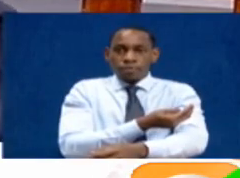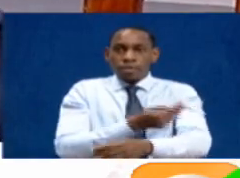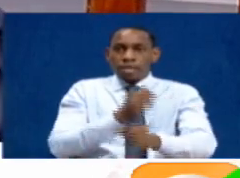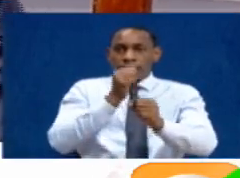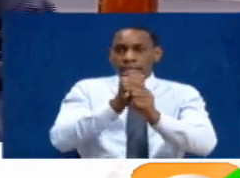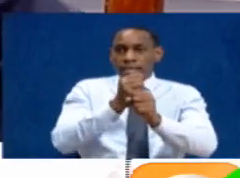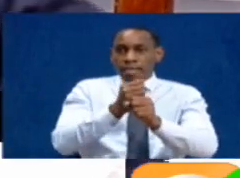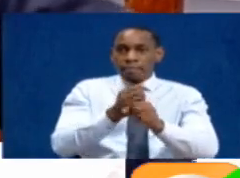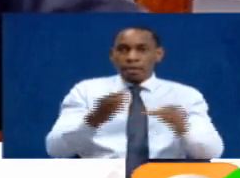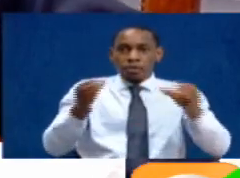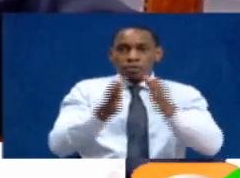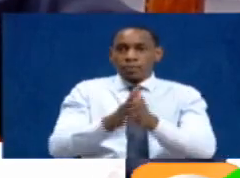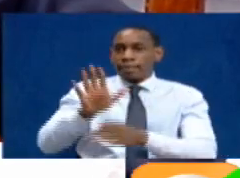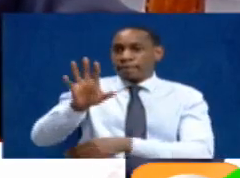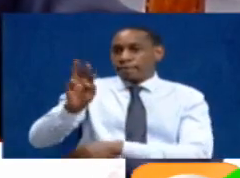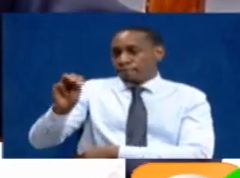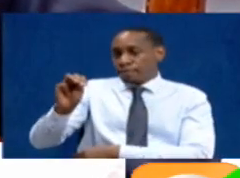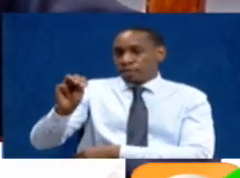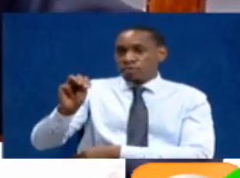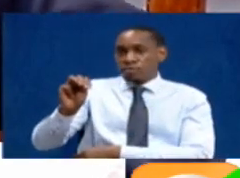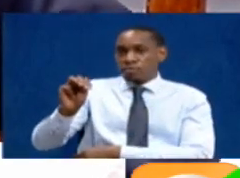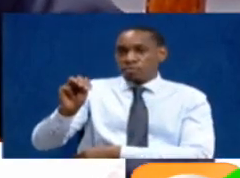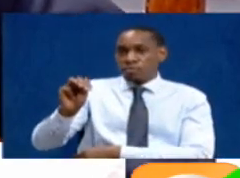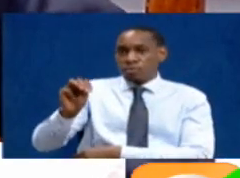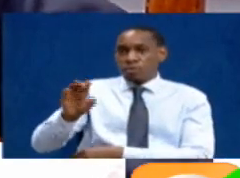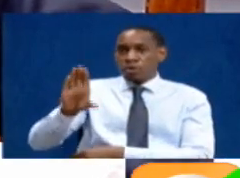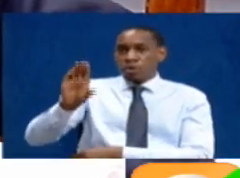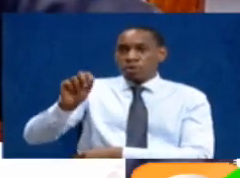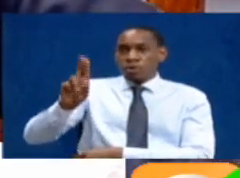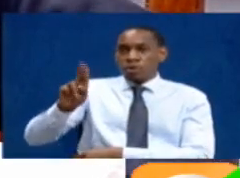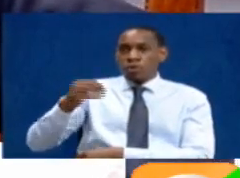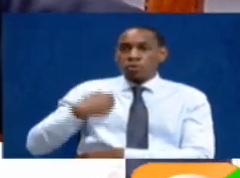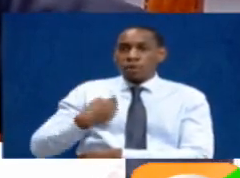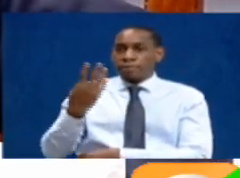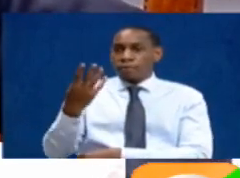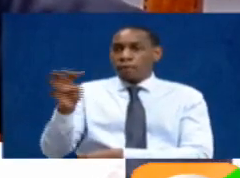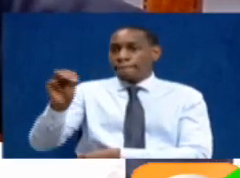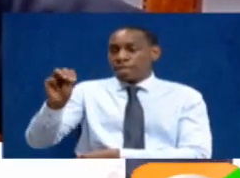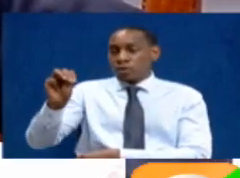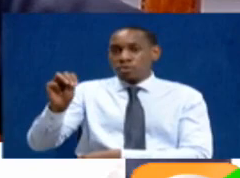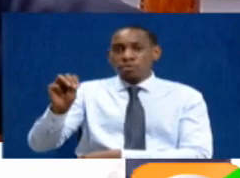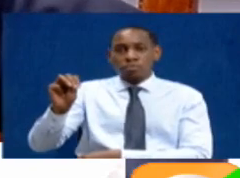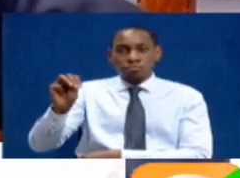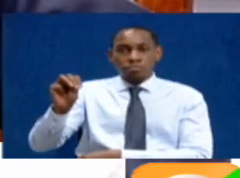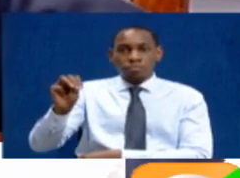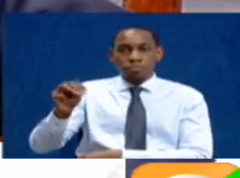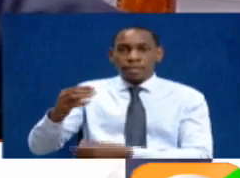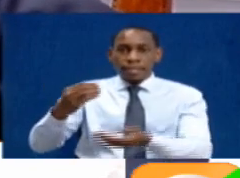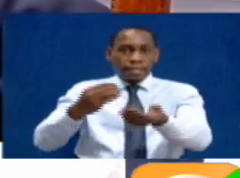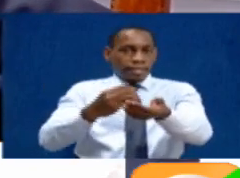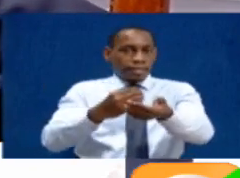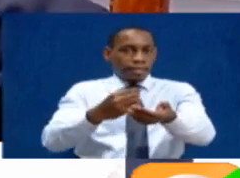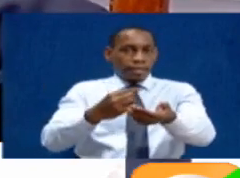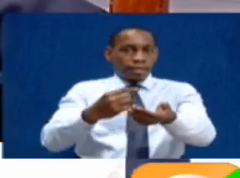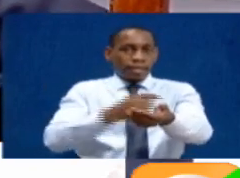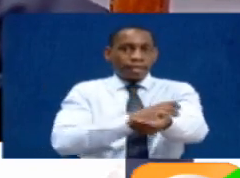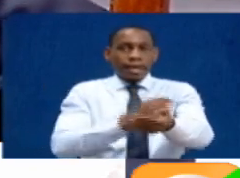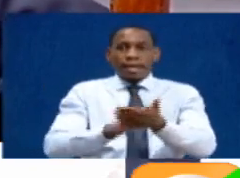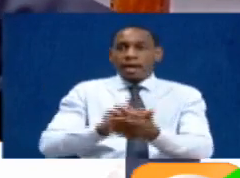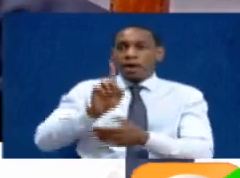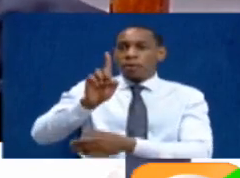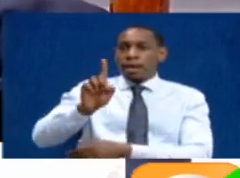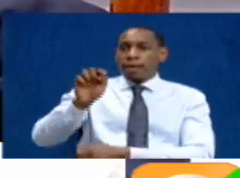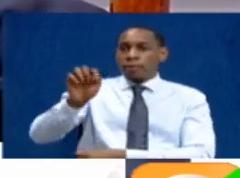Labour Congress with 5 million, Cote with 4 million. Yeah. Ghana with almost